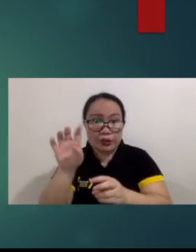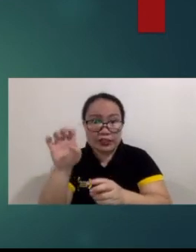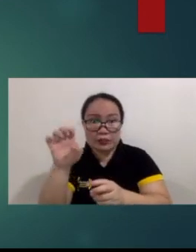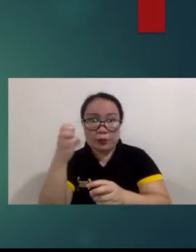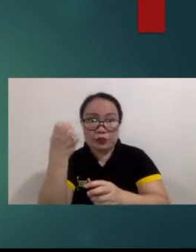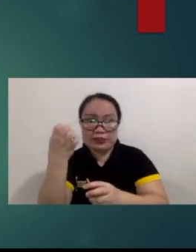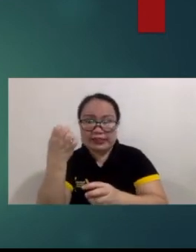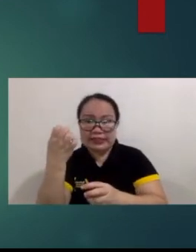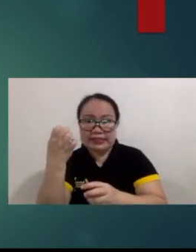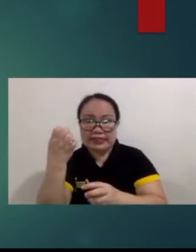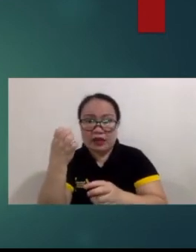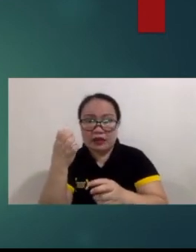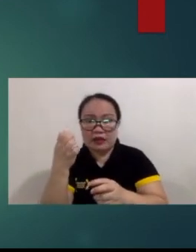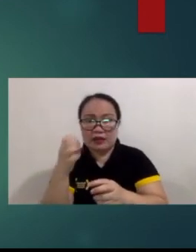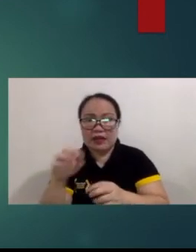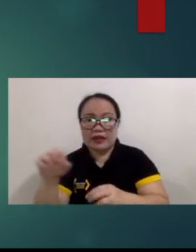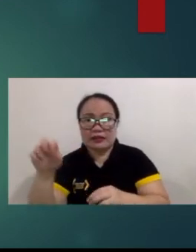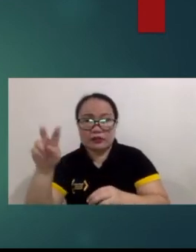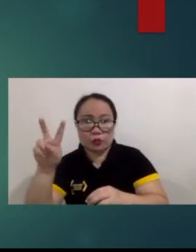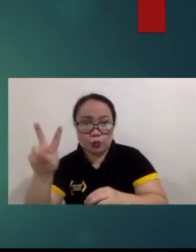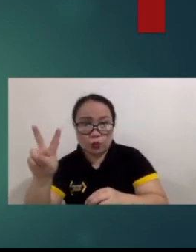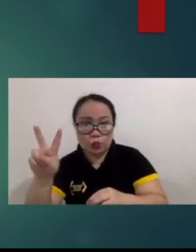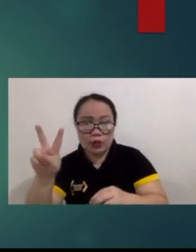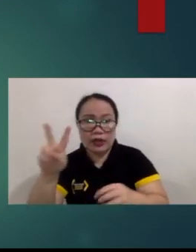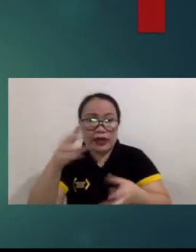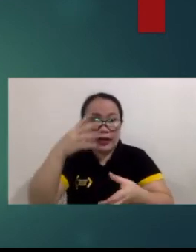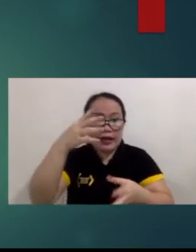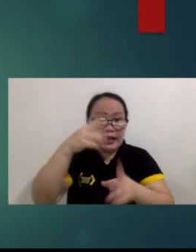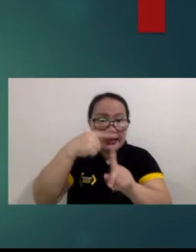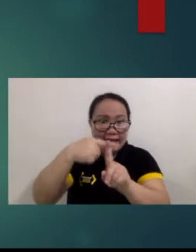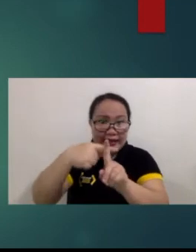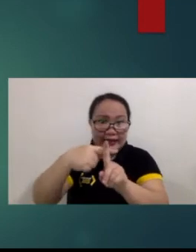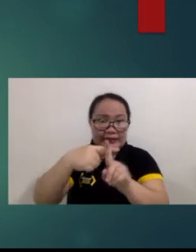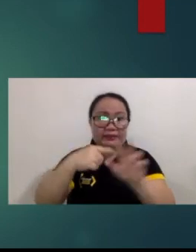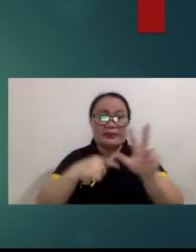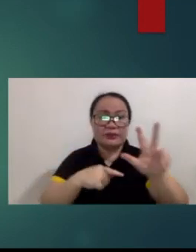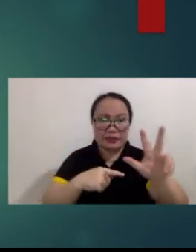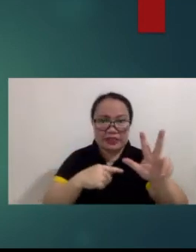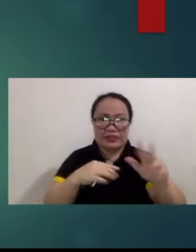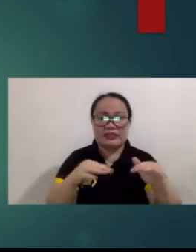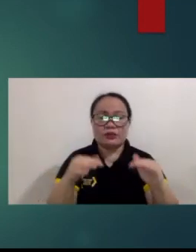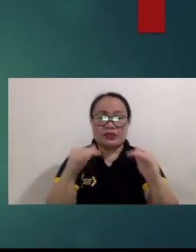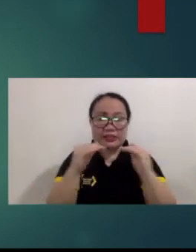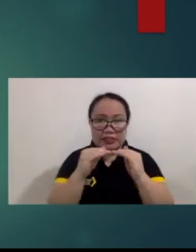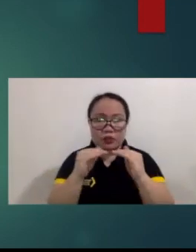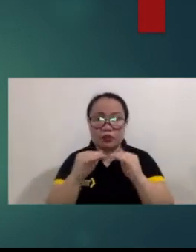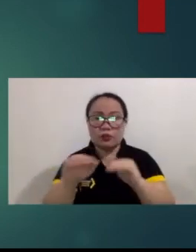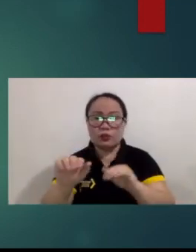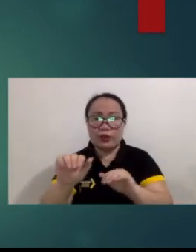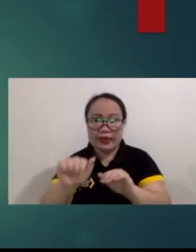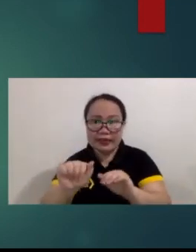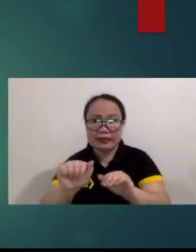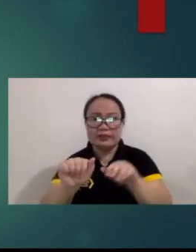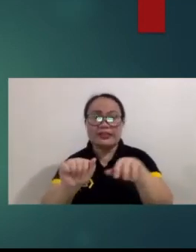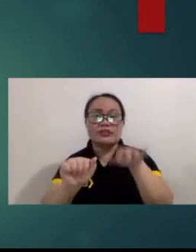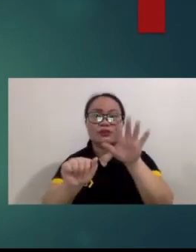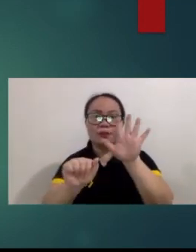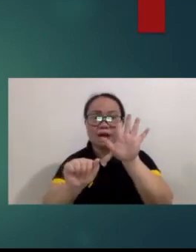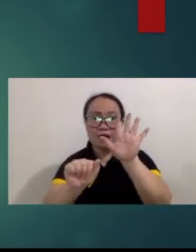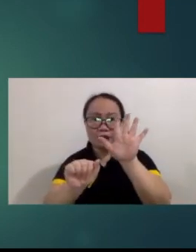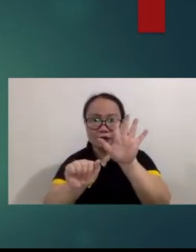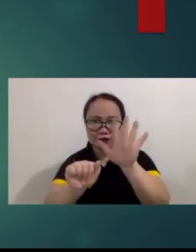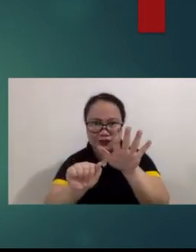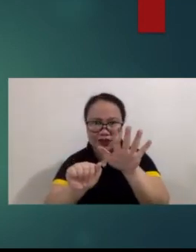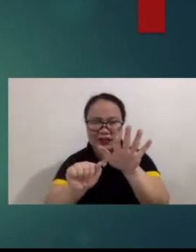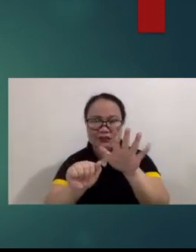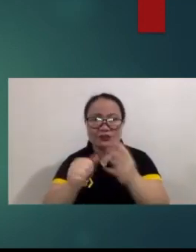two exponents, 2 and 3. So it's equal to A raised to the